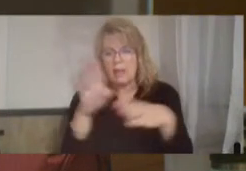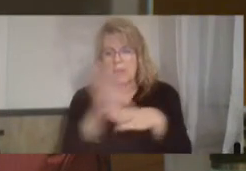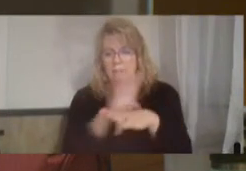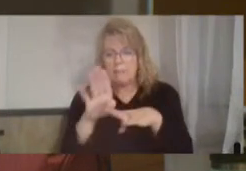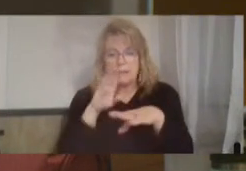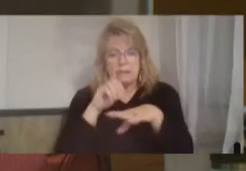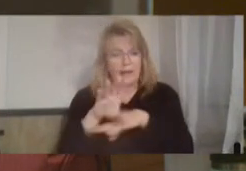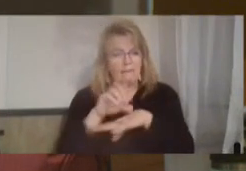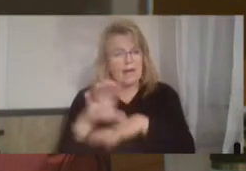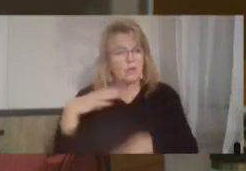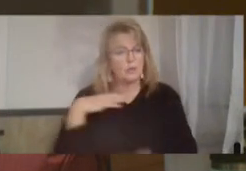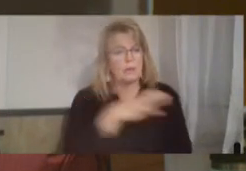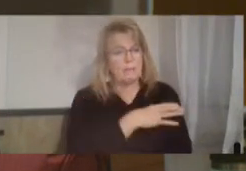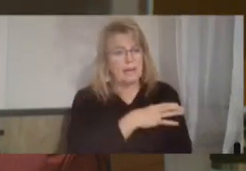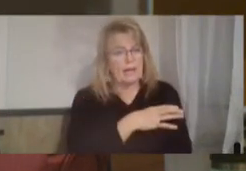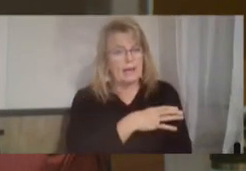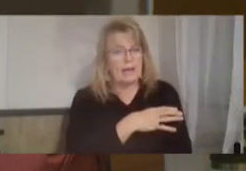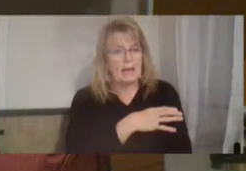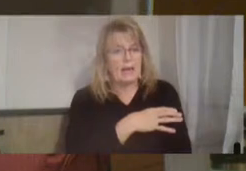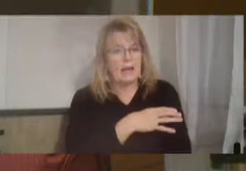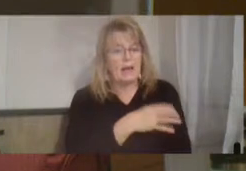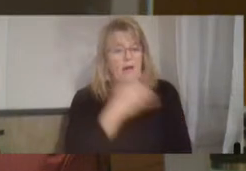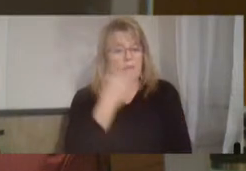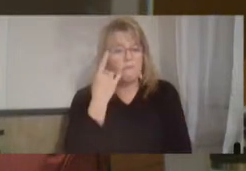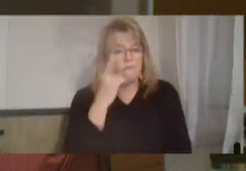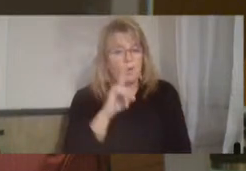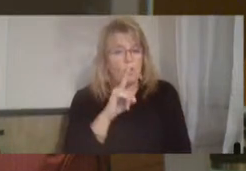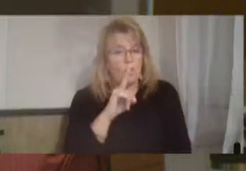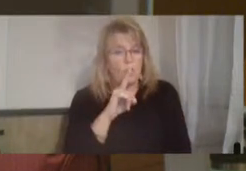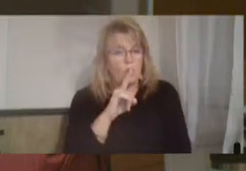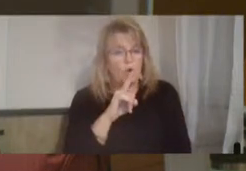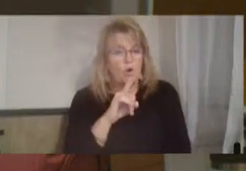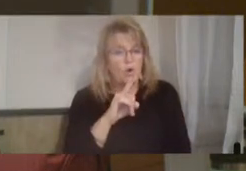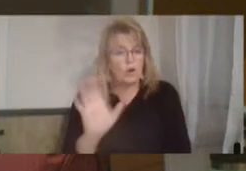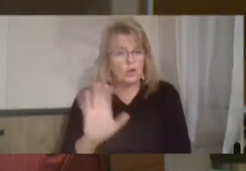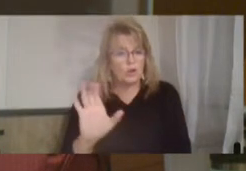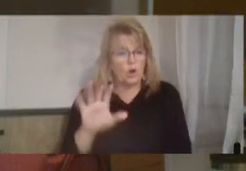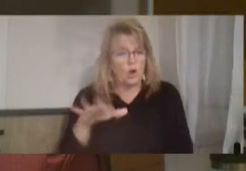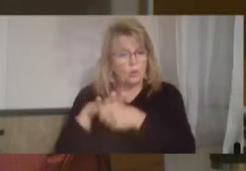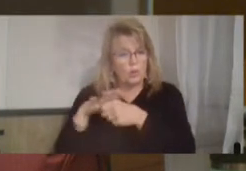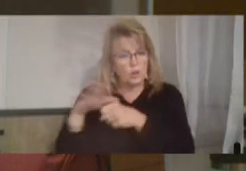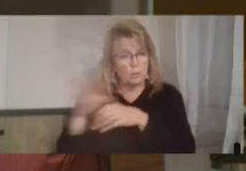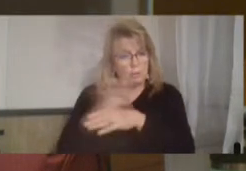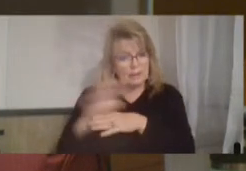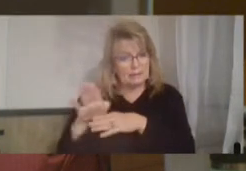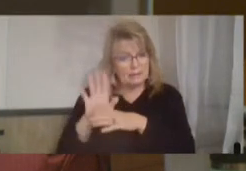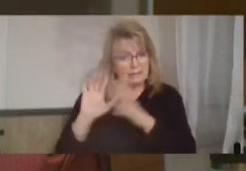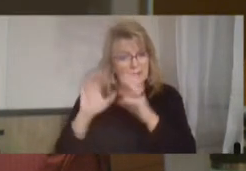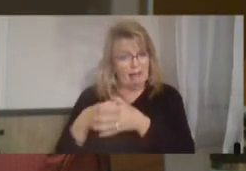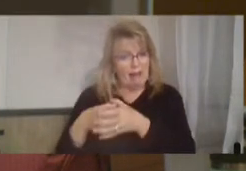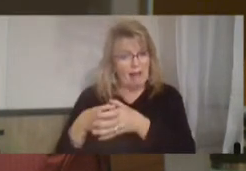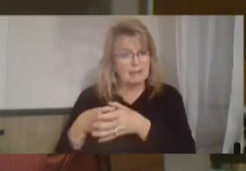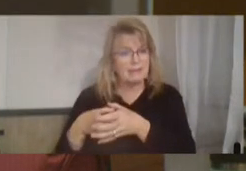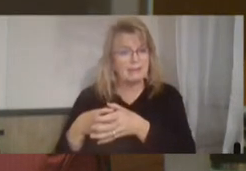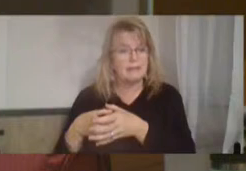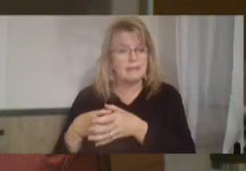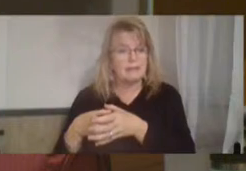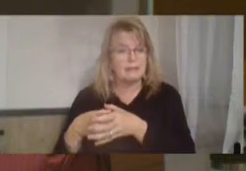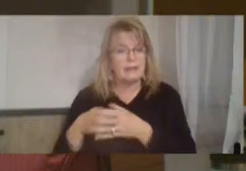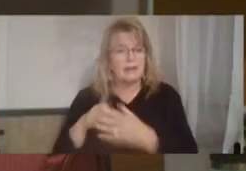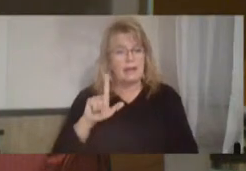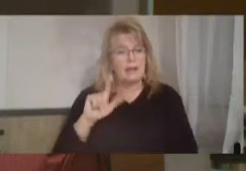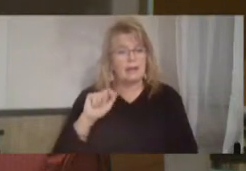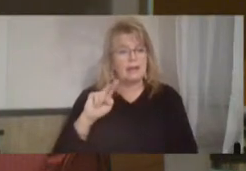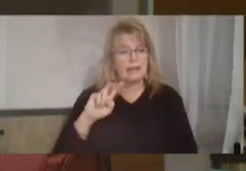Committee for the Charlotte Regional Business Alliance, Lindsay